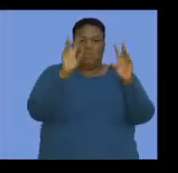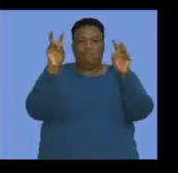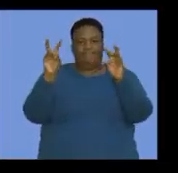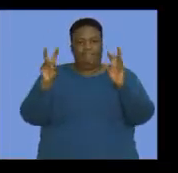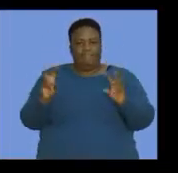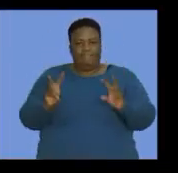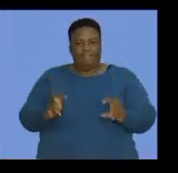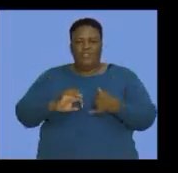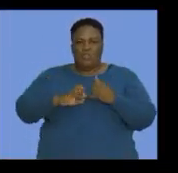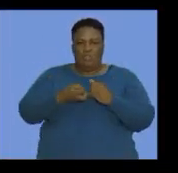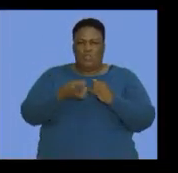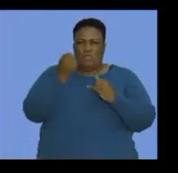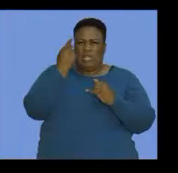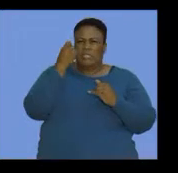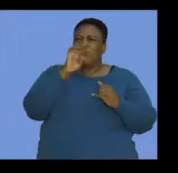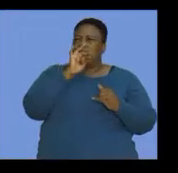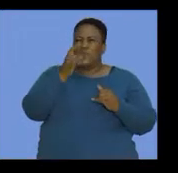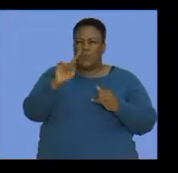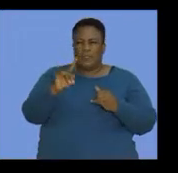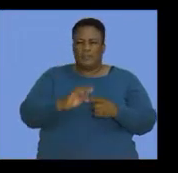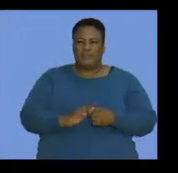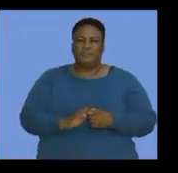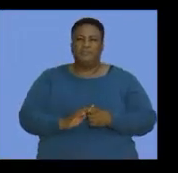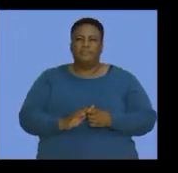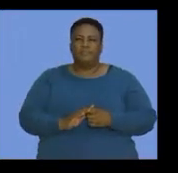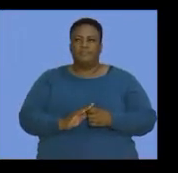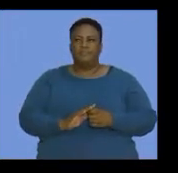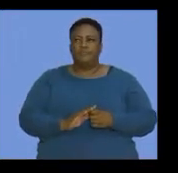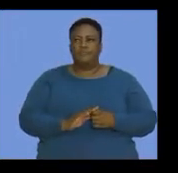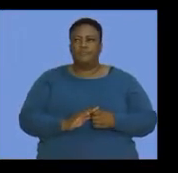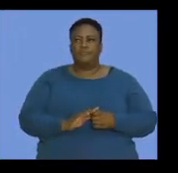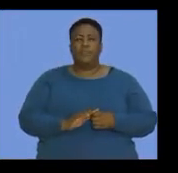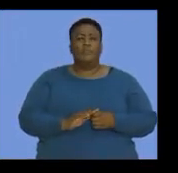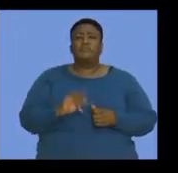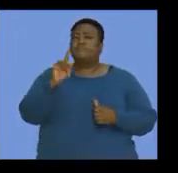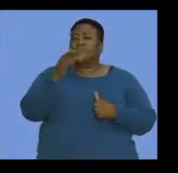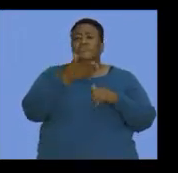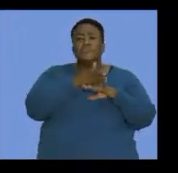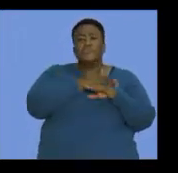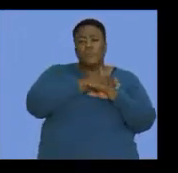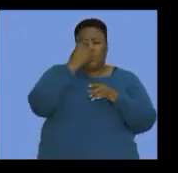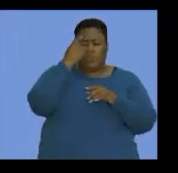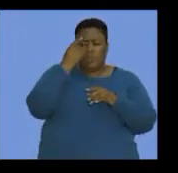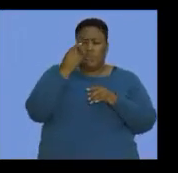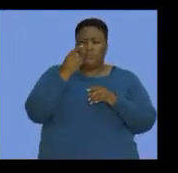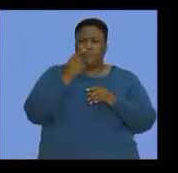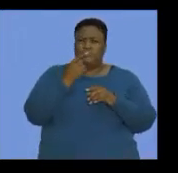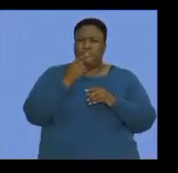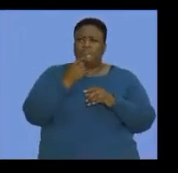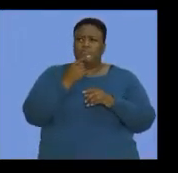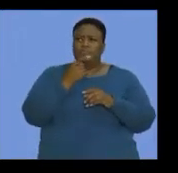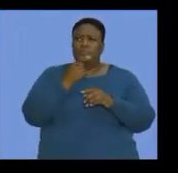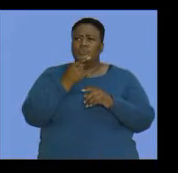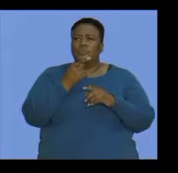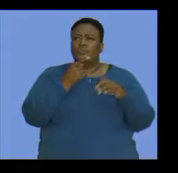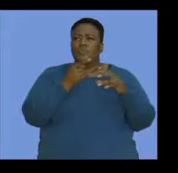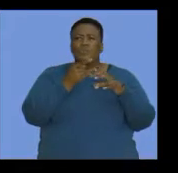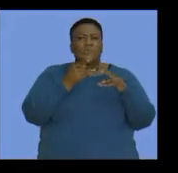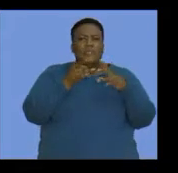try and understand what this means. So, have you ever thought about what makes a species